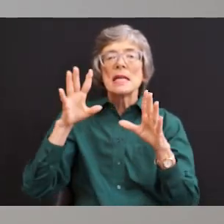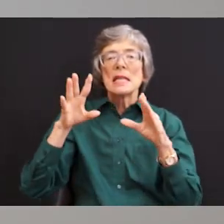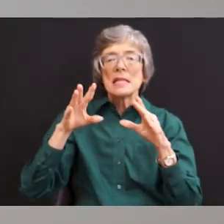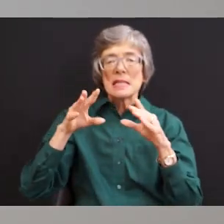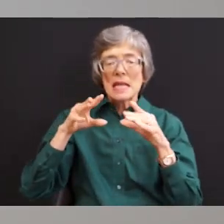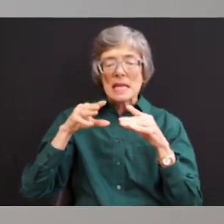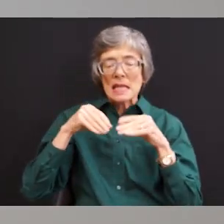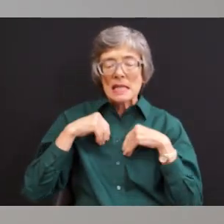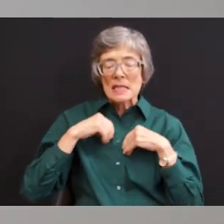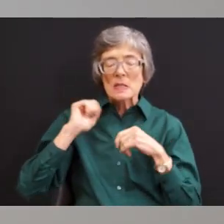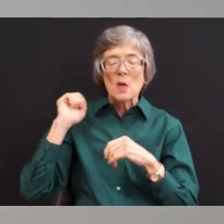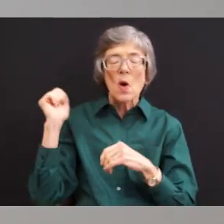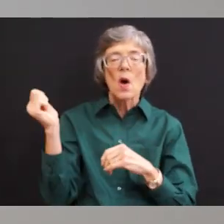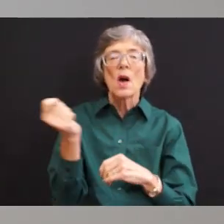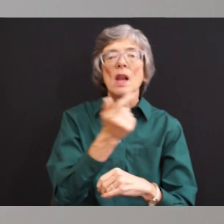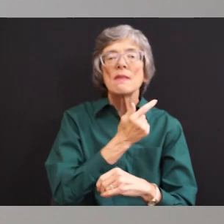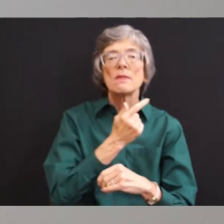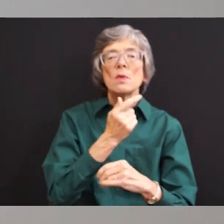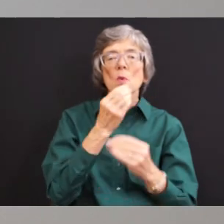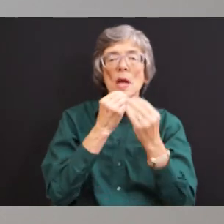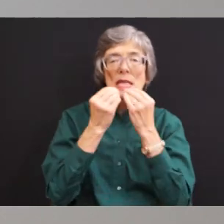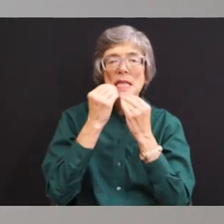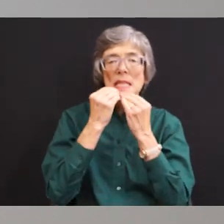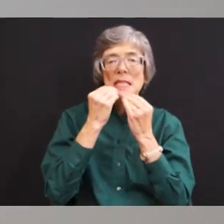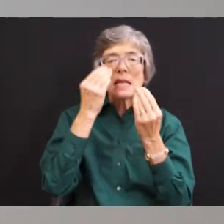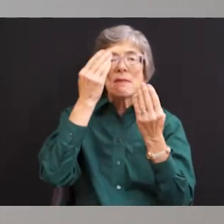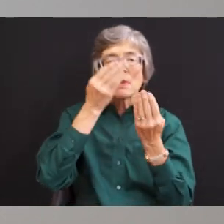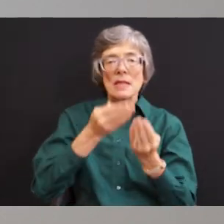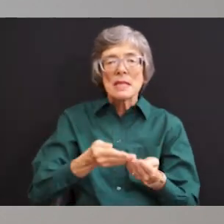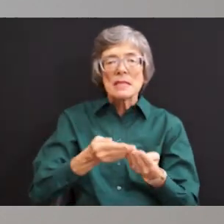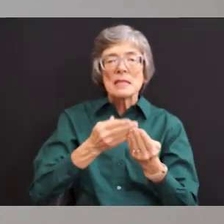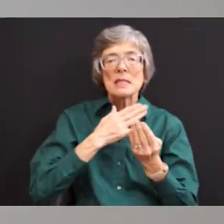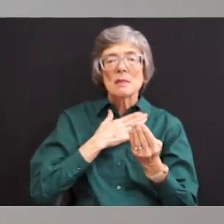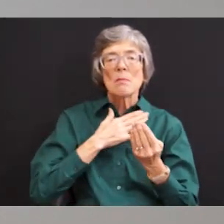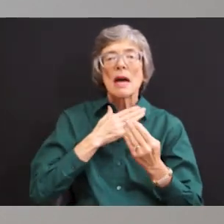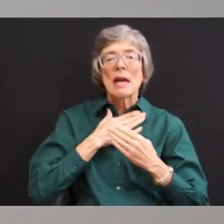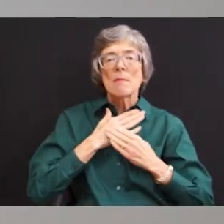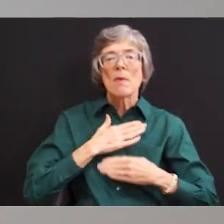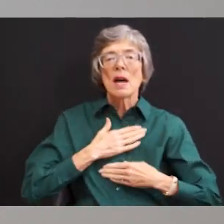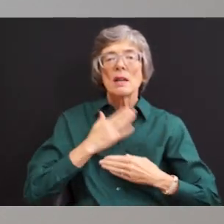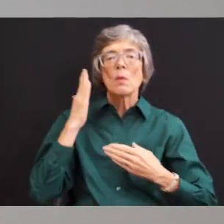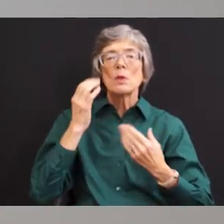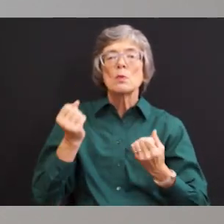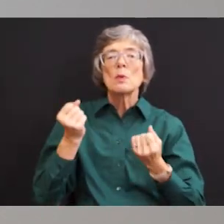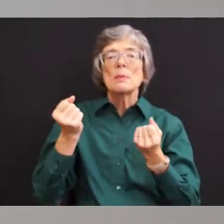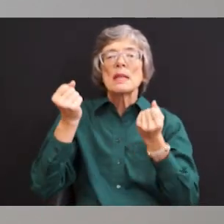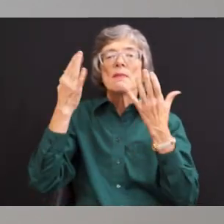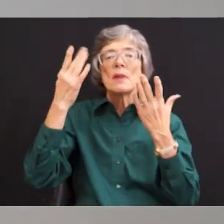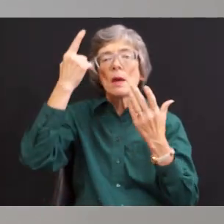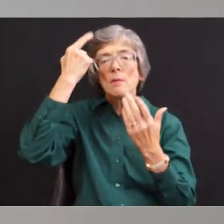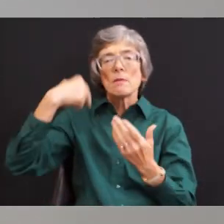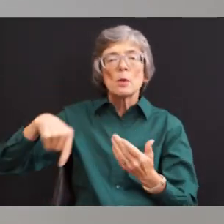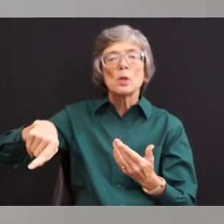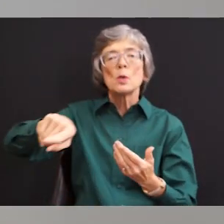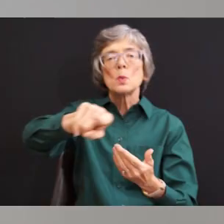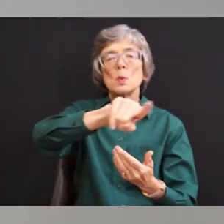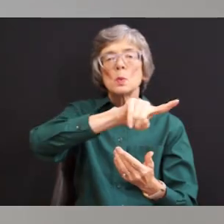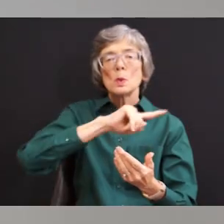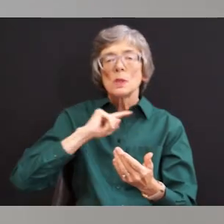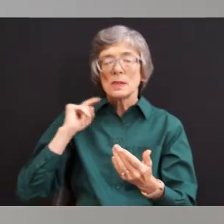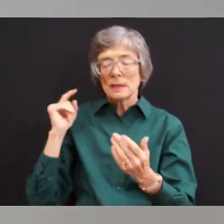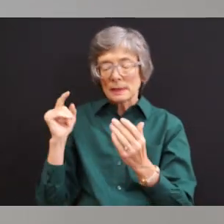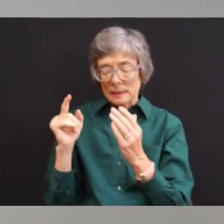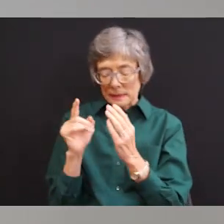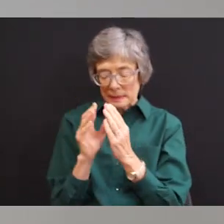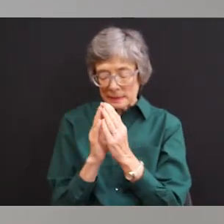you, and eat of it, for this is my body, which will be given up for you.